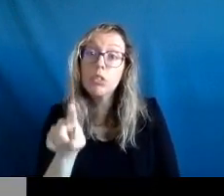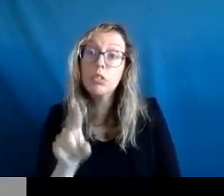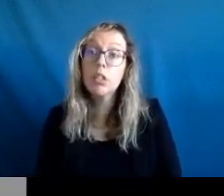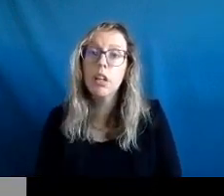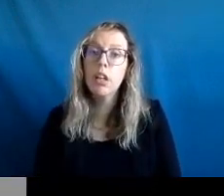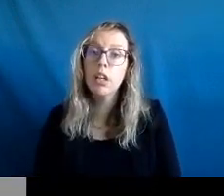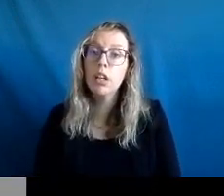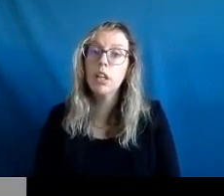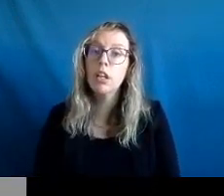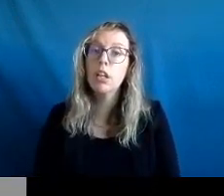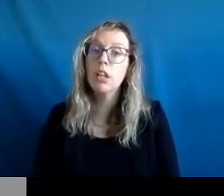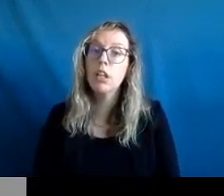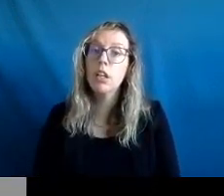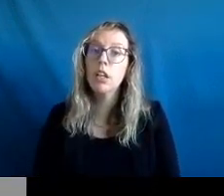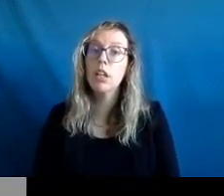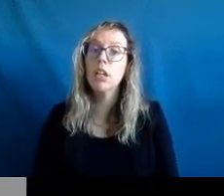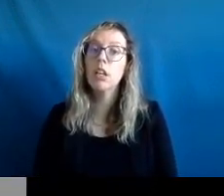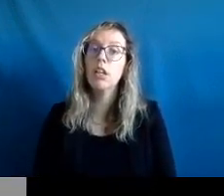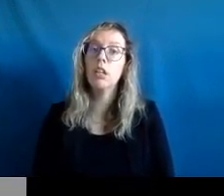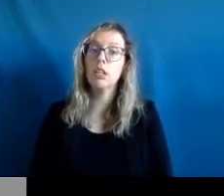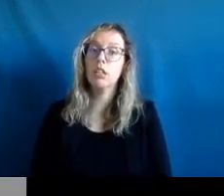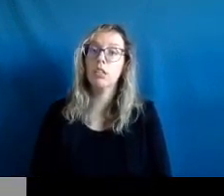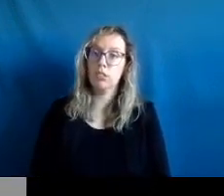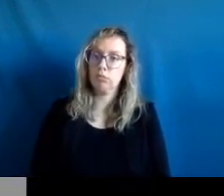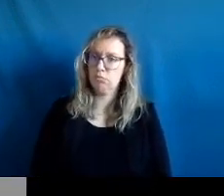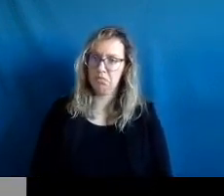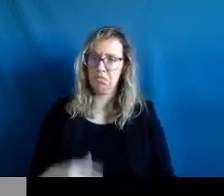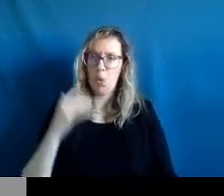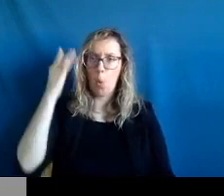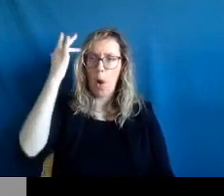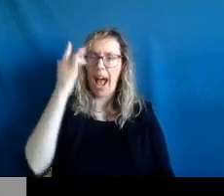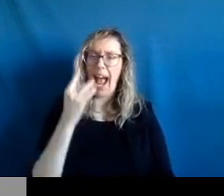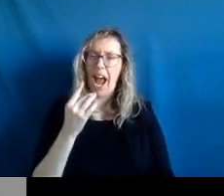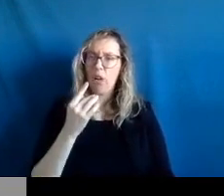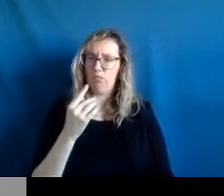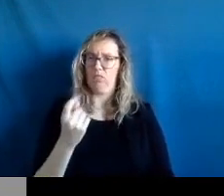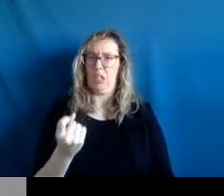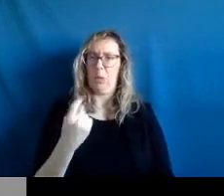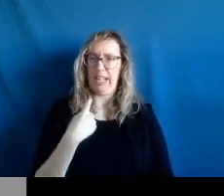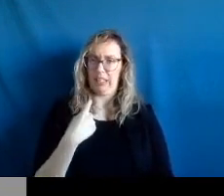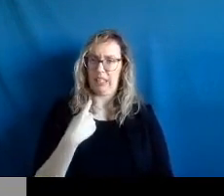"Do you say this on your own, or have others spoken to you about me?"